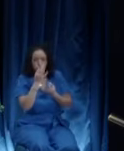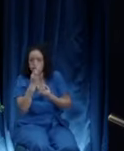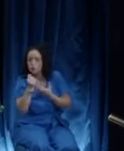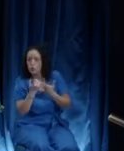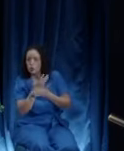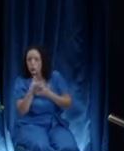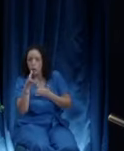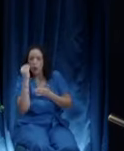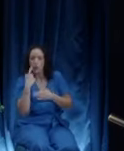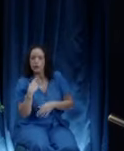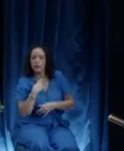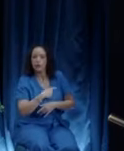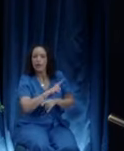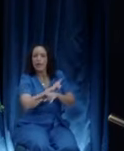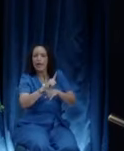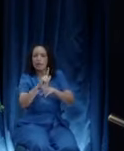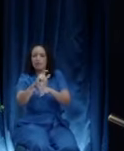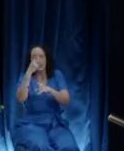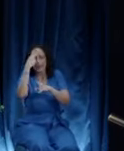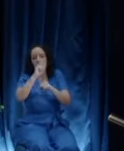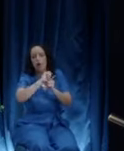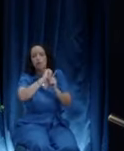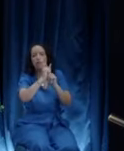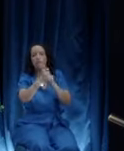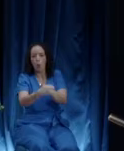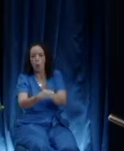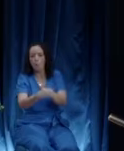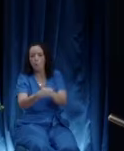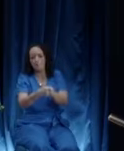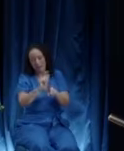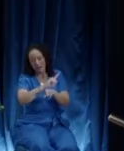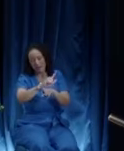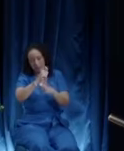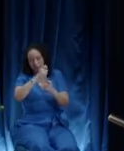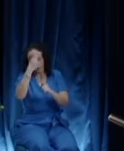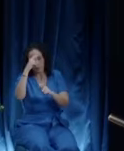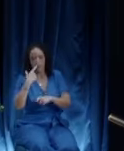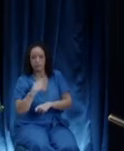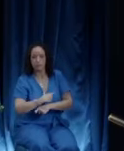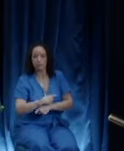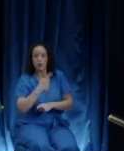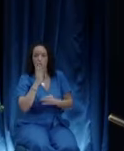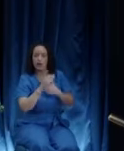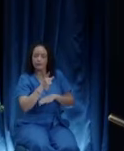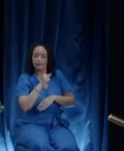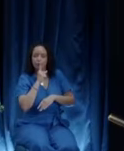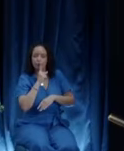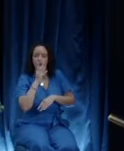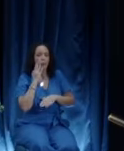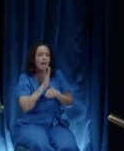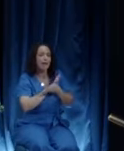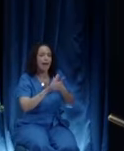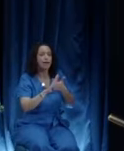might later be called Protestant, they tended to keep it slightly under wraps during Henry's reign, because you don't want to get in